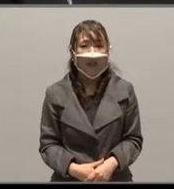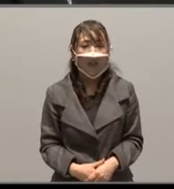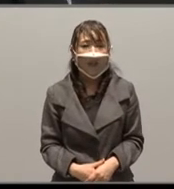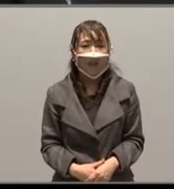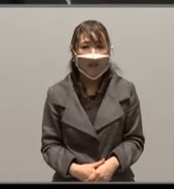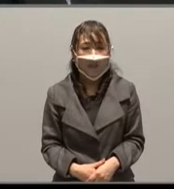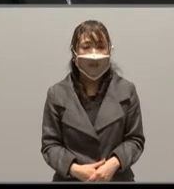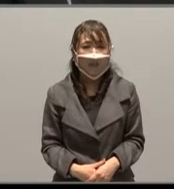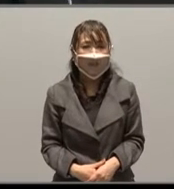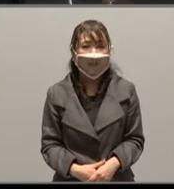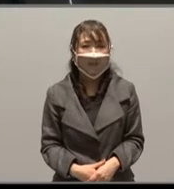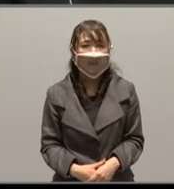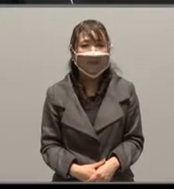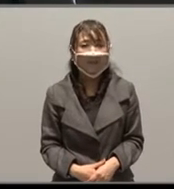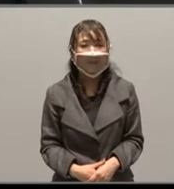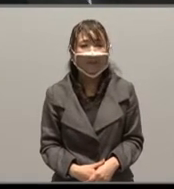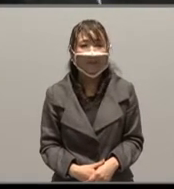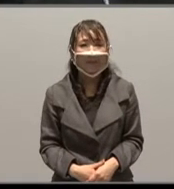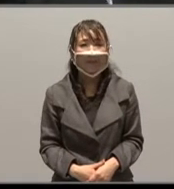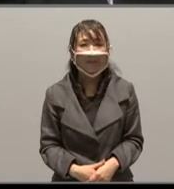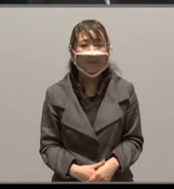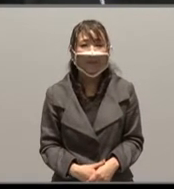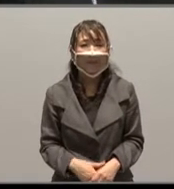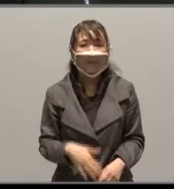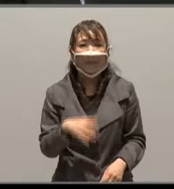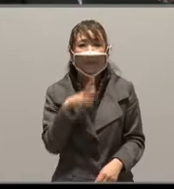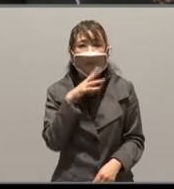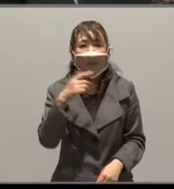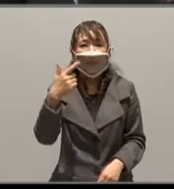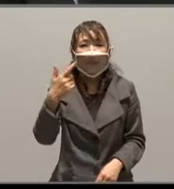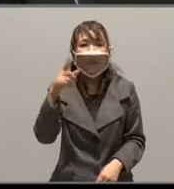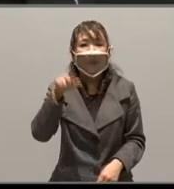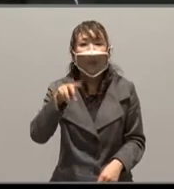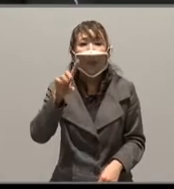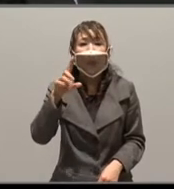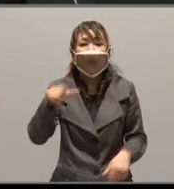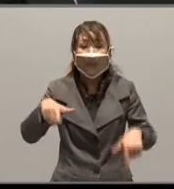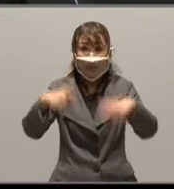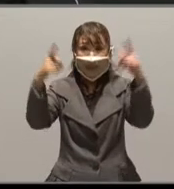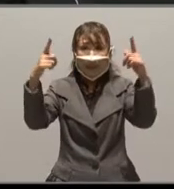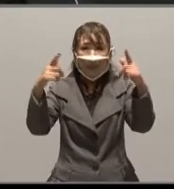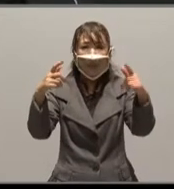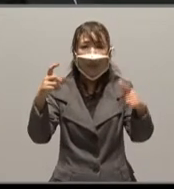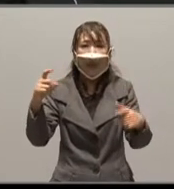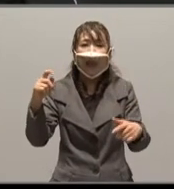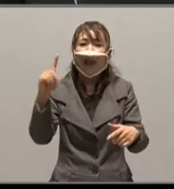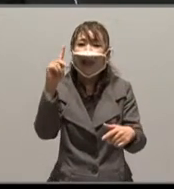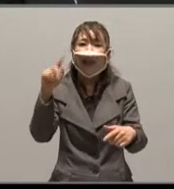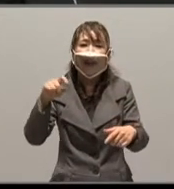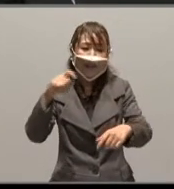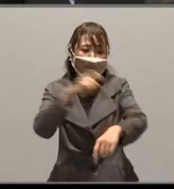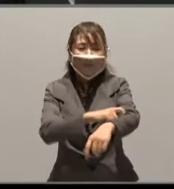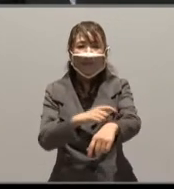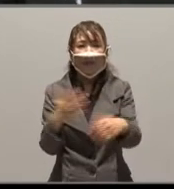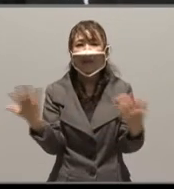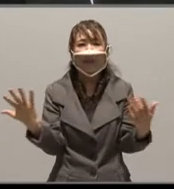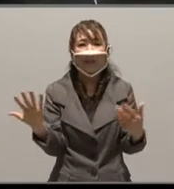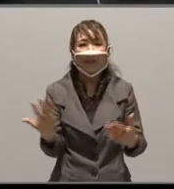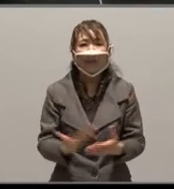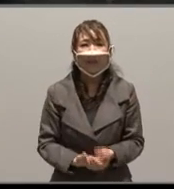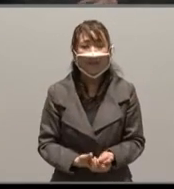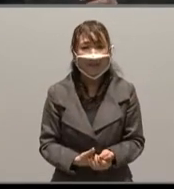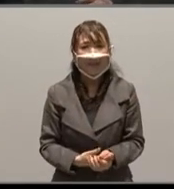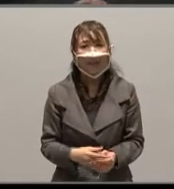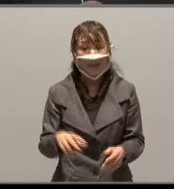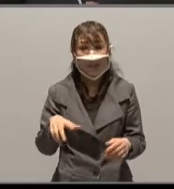of doing something. So we did again next year, and there is no mosquito